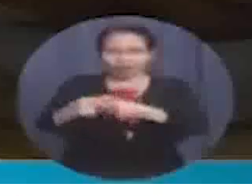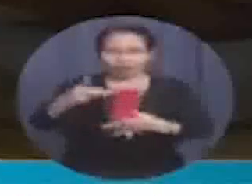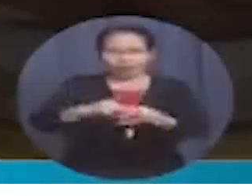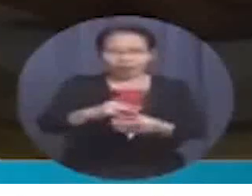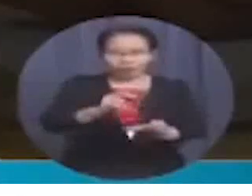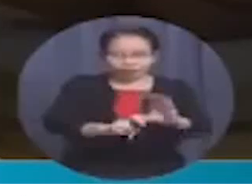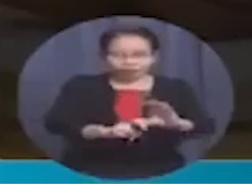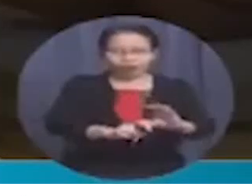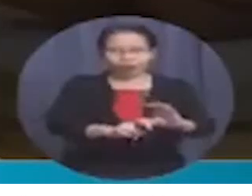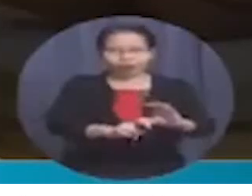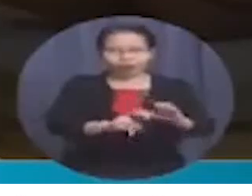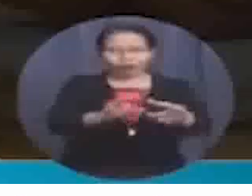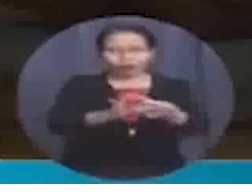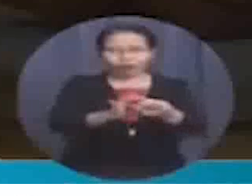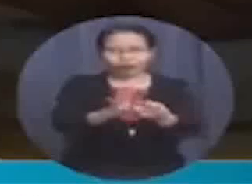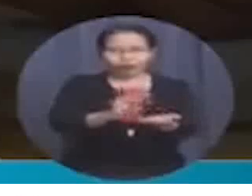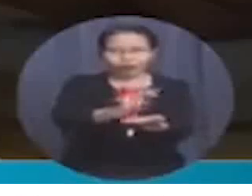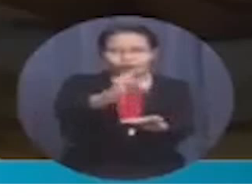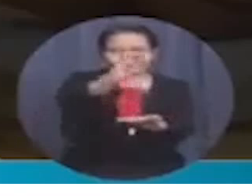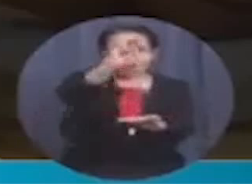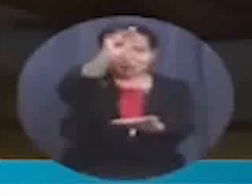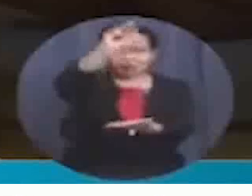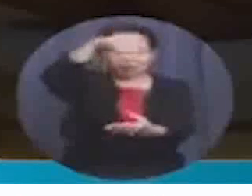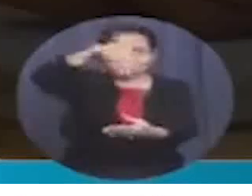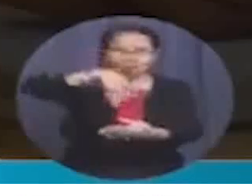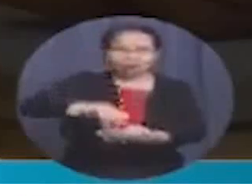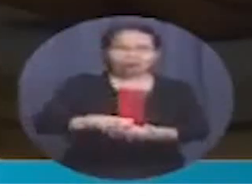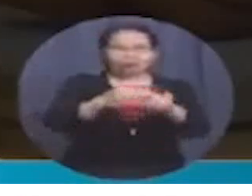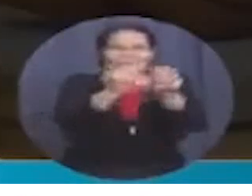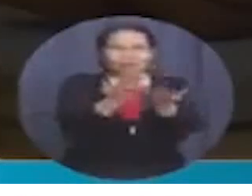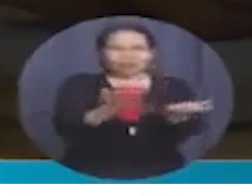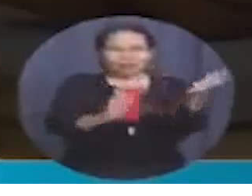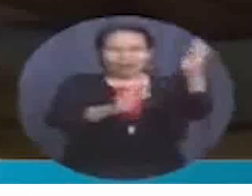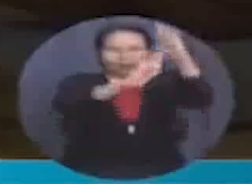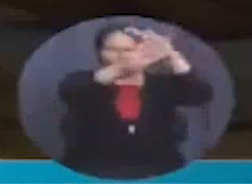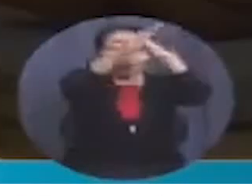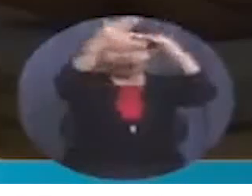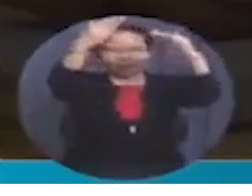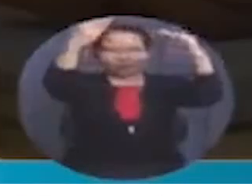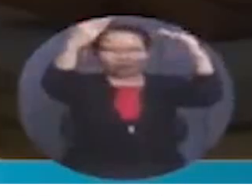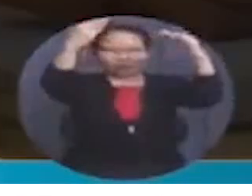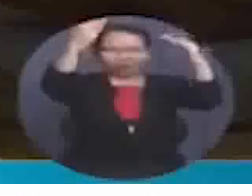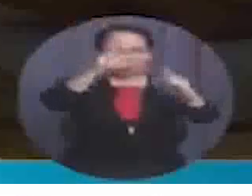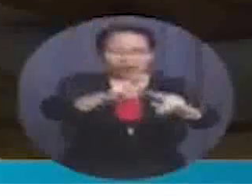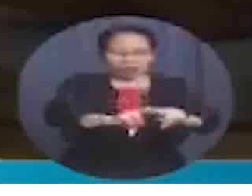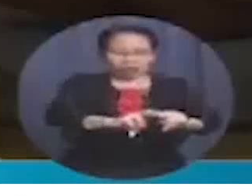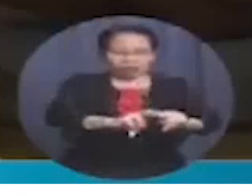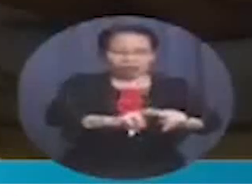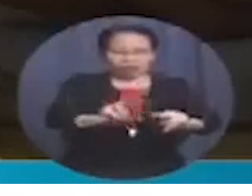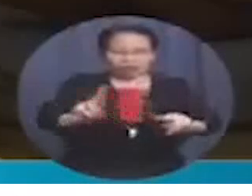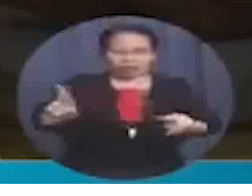of the throne of the majesty in the heavens. Nakaupo siya